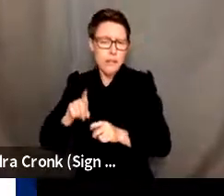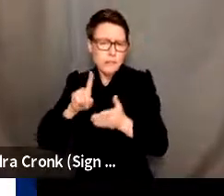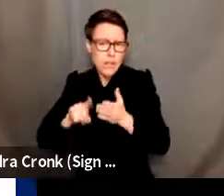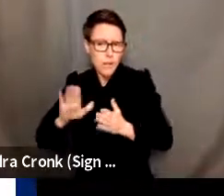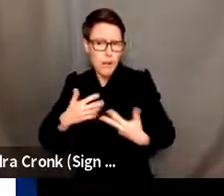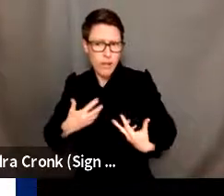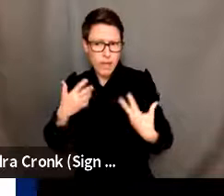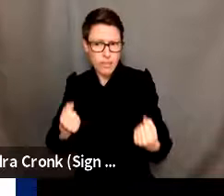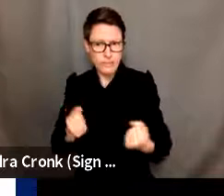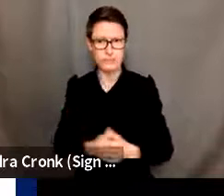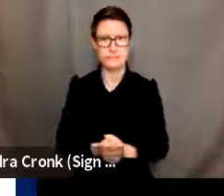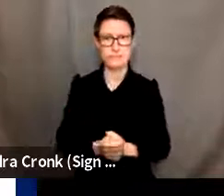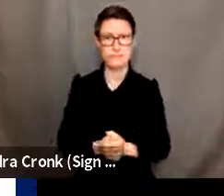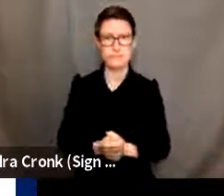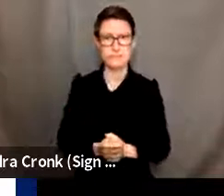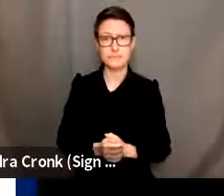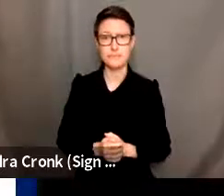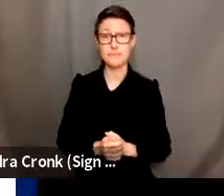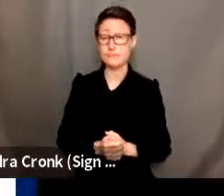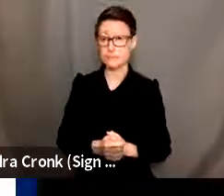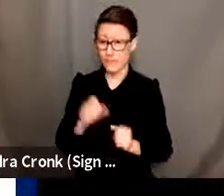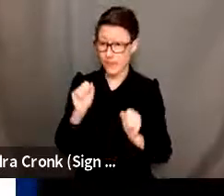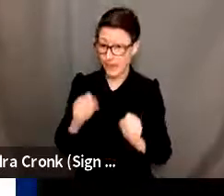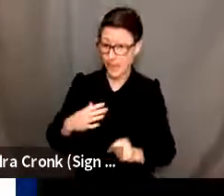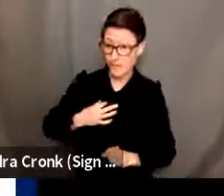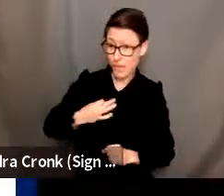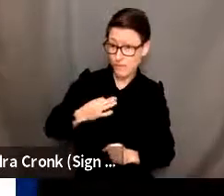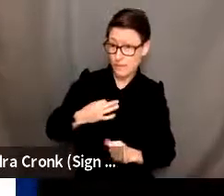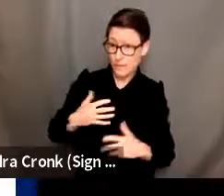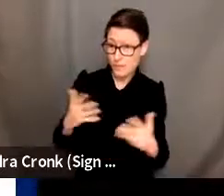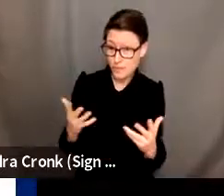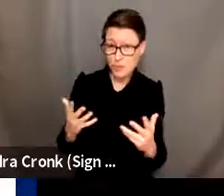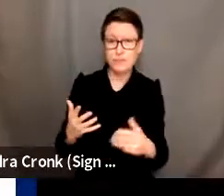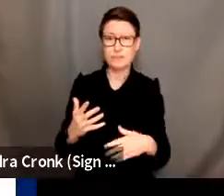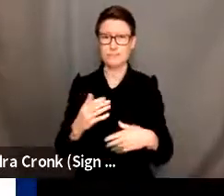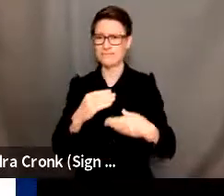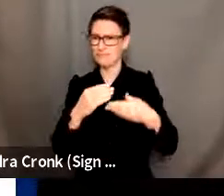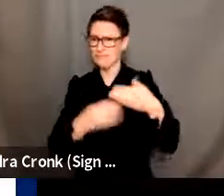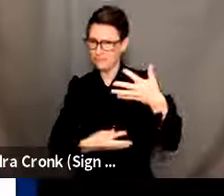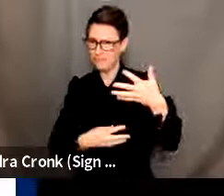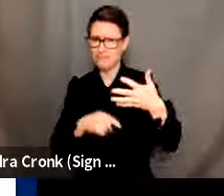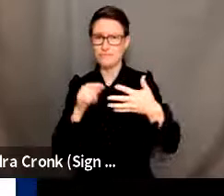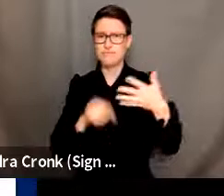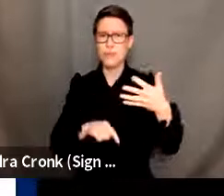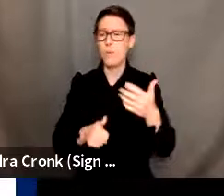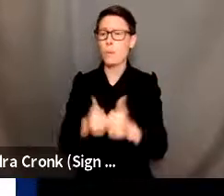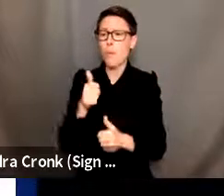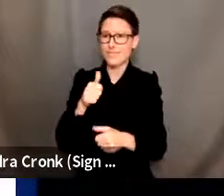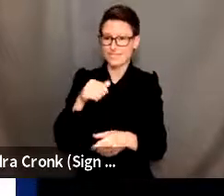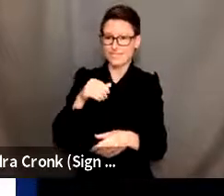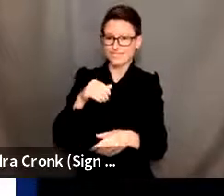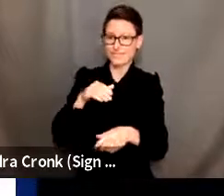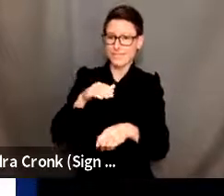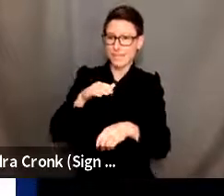These are all the different areas where you can volunteer. Most of these are on site, but we also have things that you can do